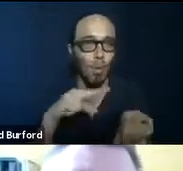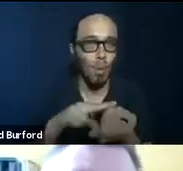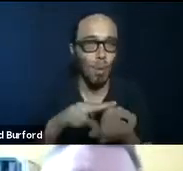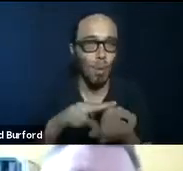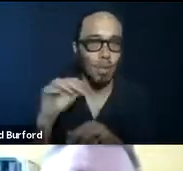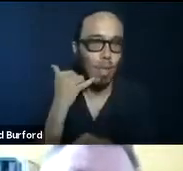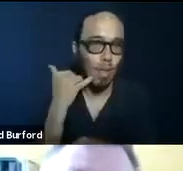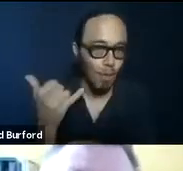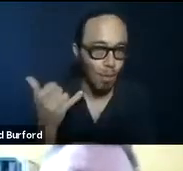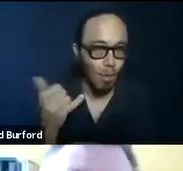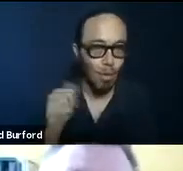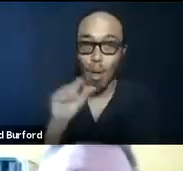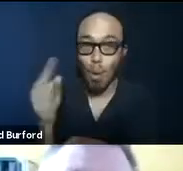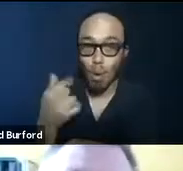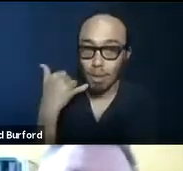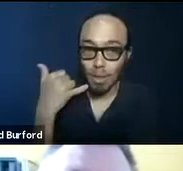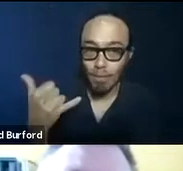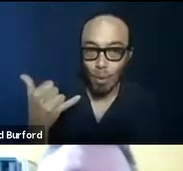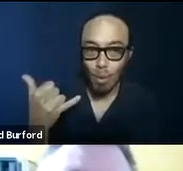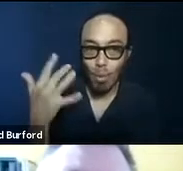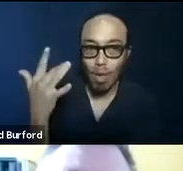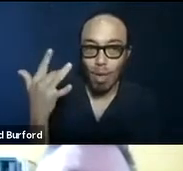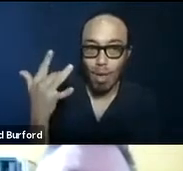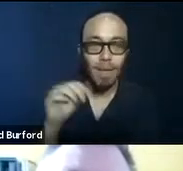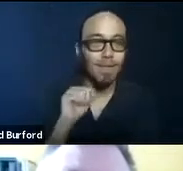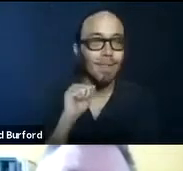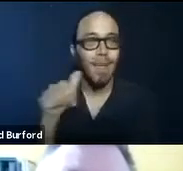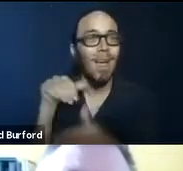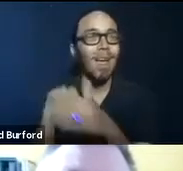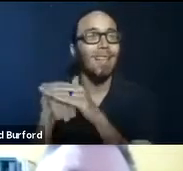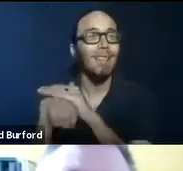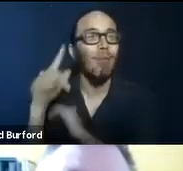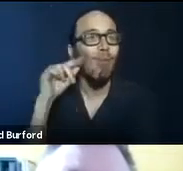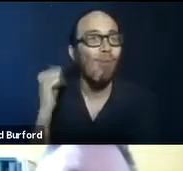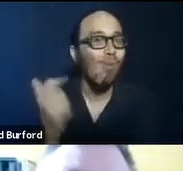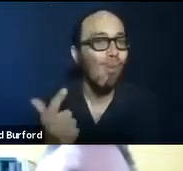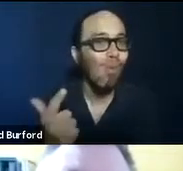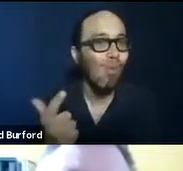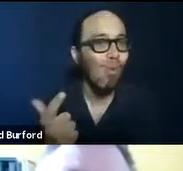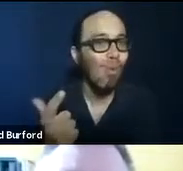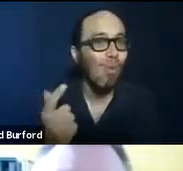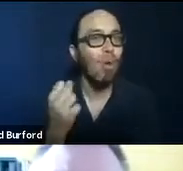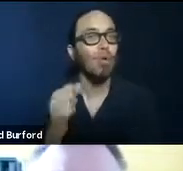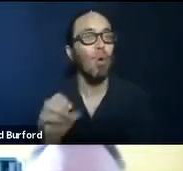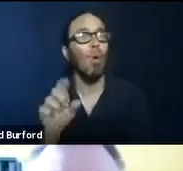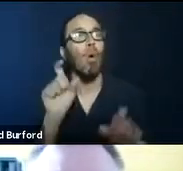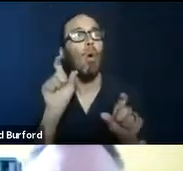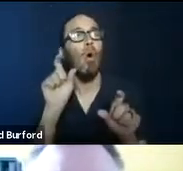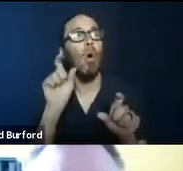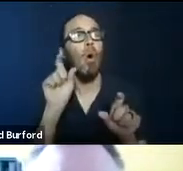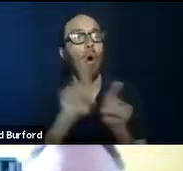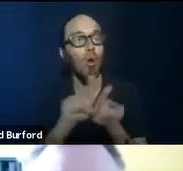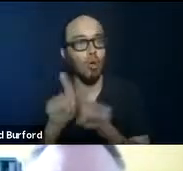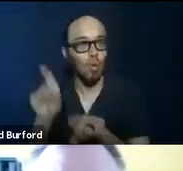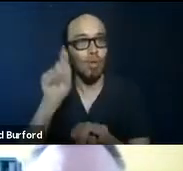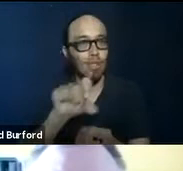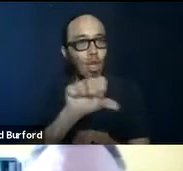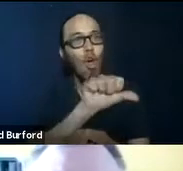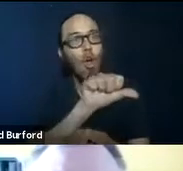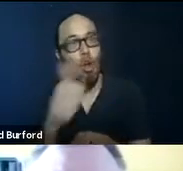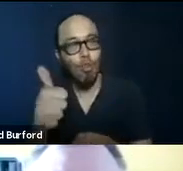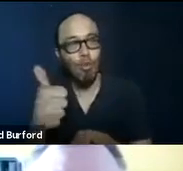not only the telephone, because it's not accessible for all. So we need also alternatives to the telephone, which